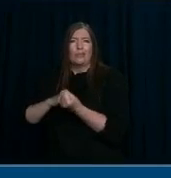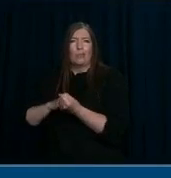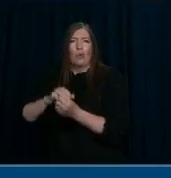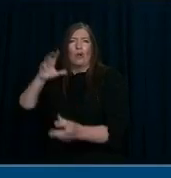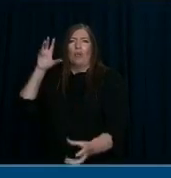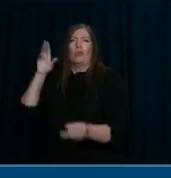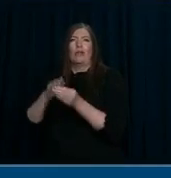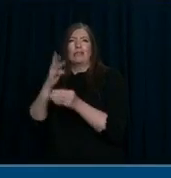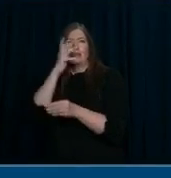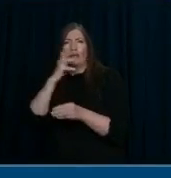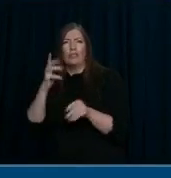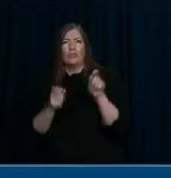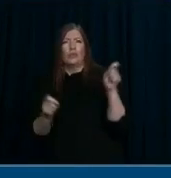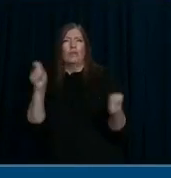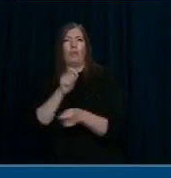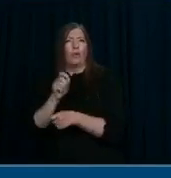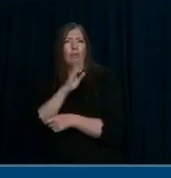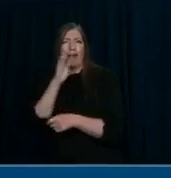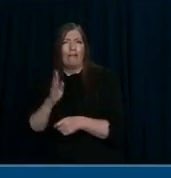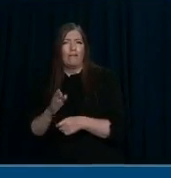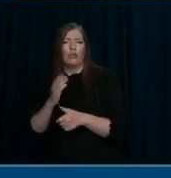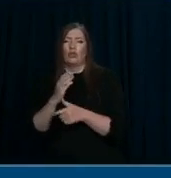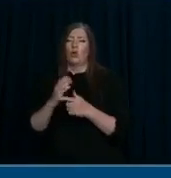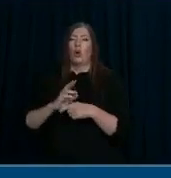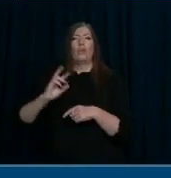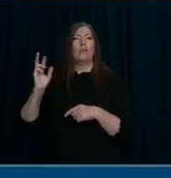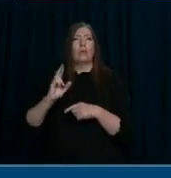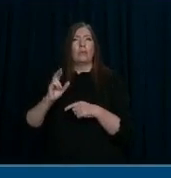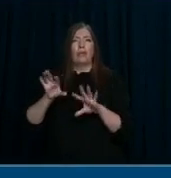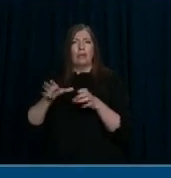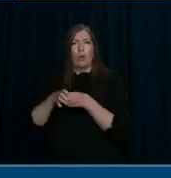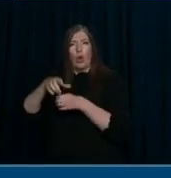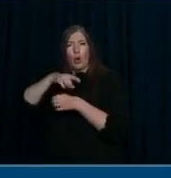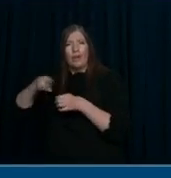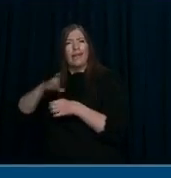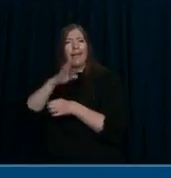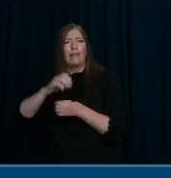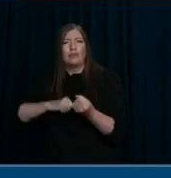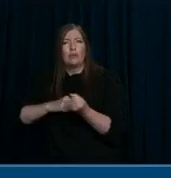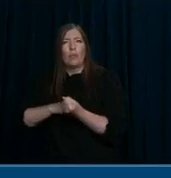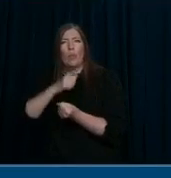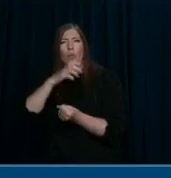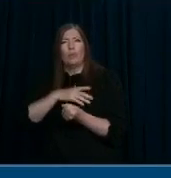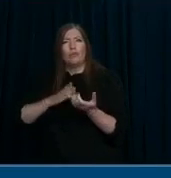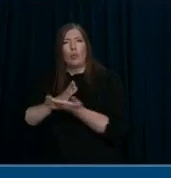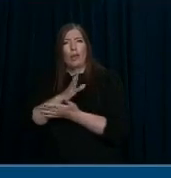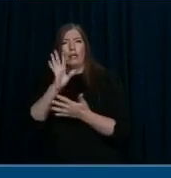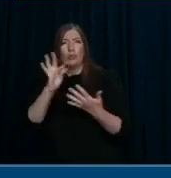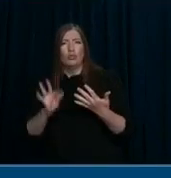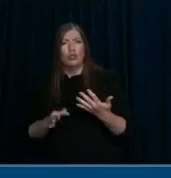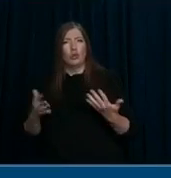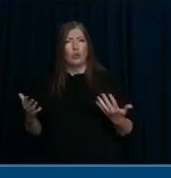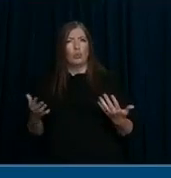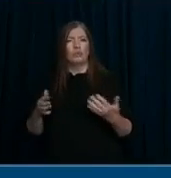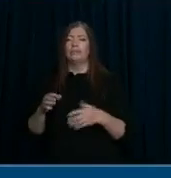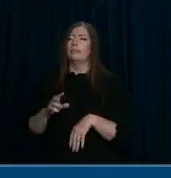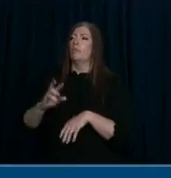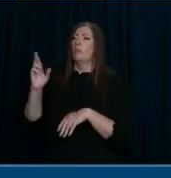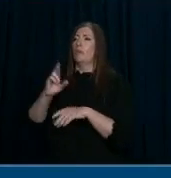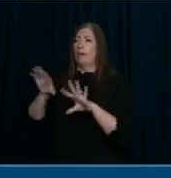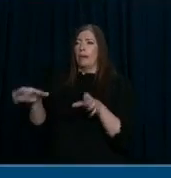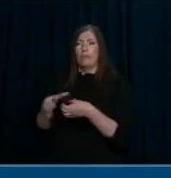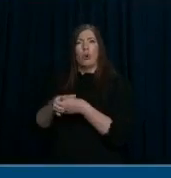immigration reform. The Republican Party has never been for a woman's right to choose. The Republican